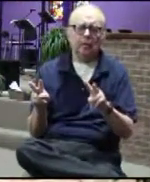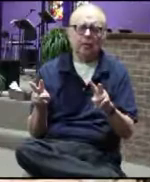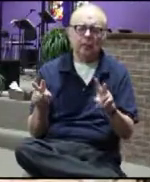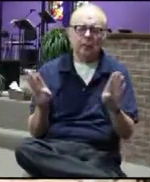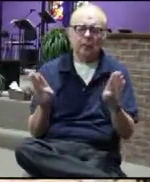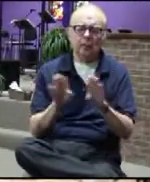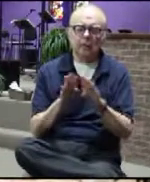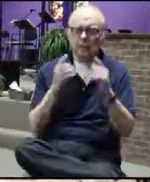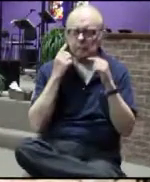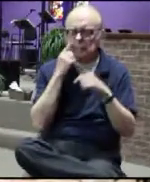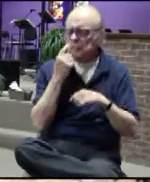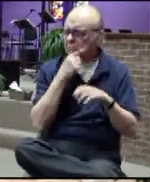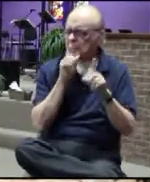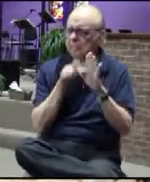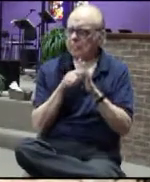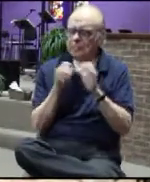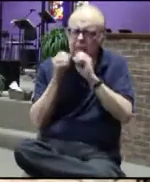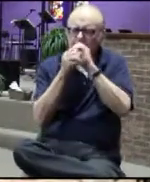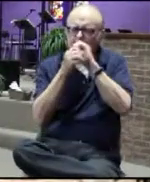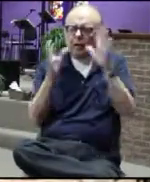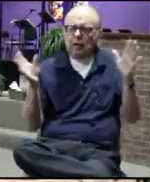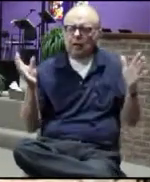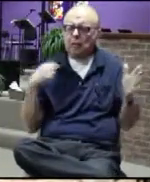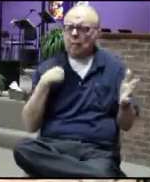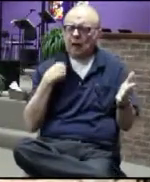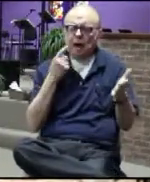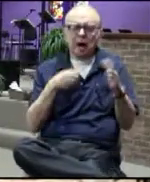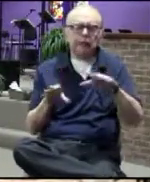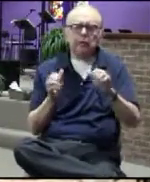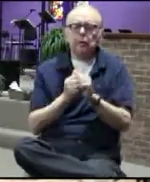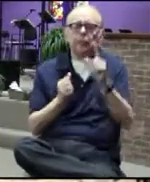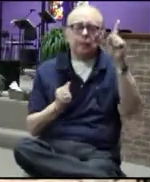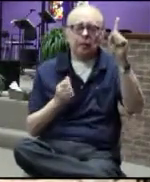Close your eyes for just a moment and imagine what I could do with you.